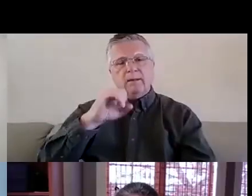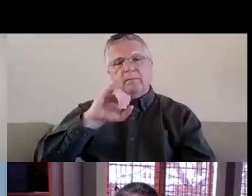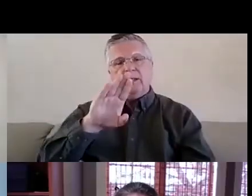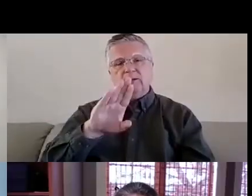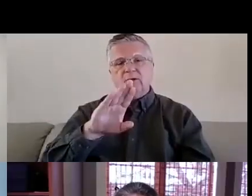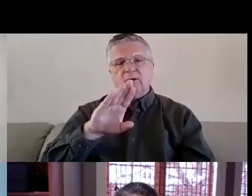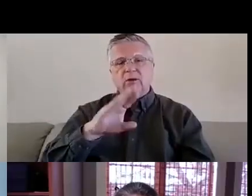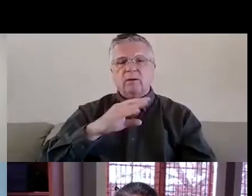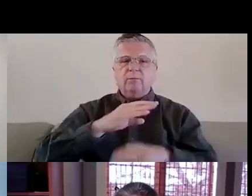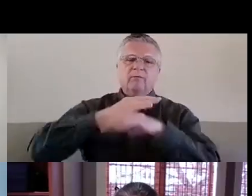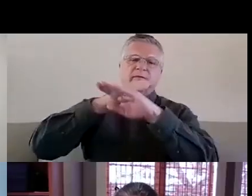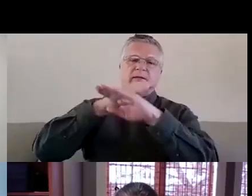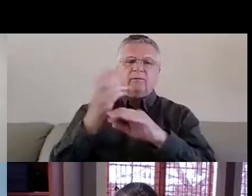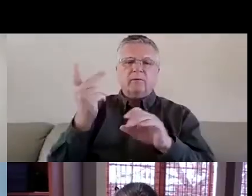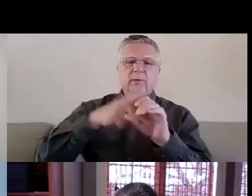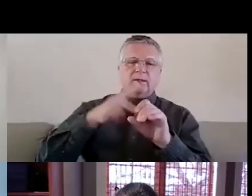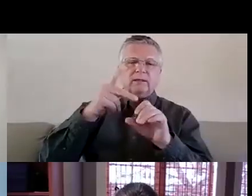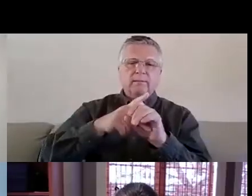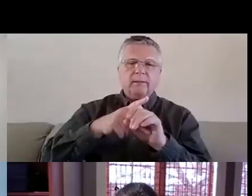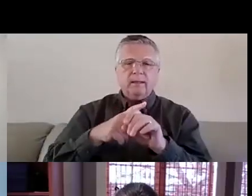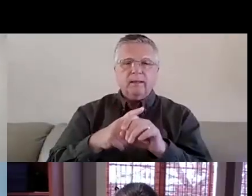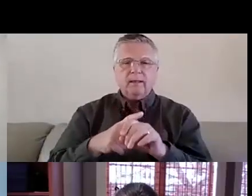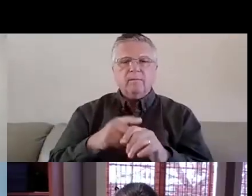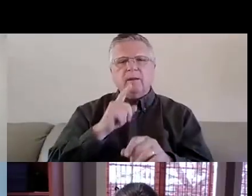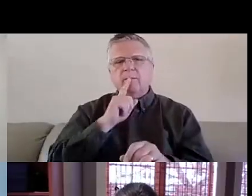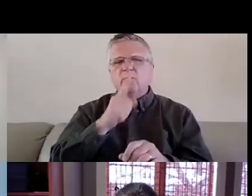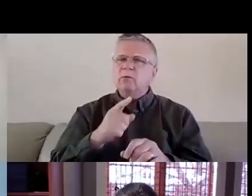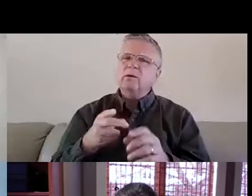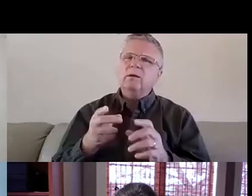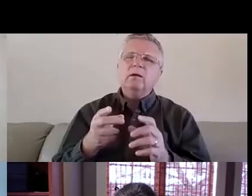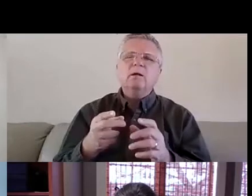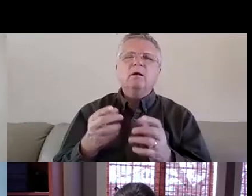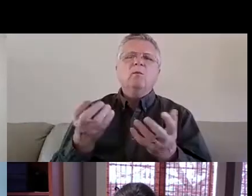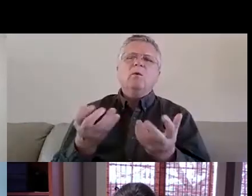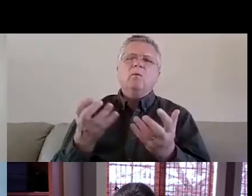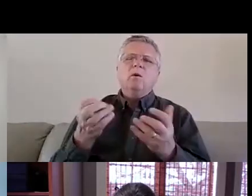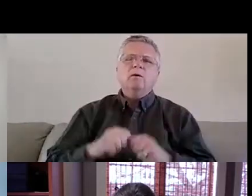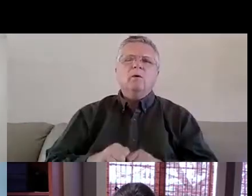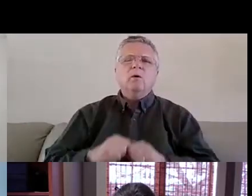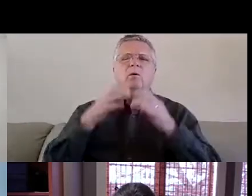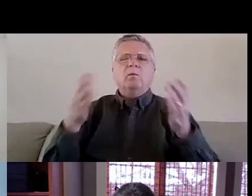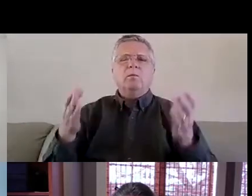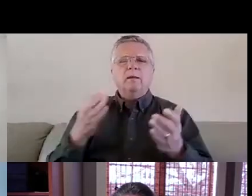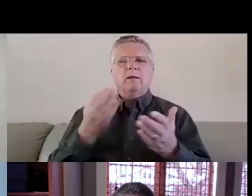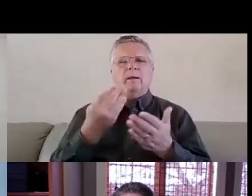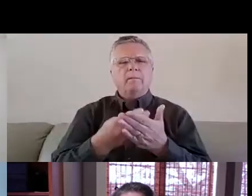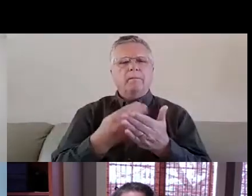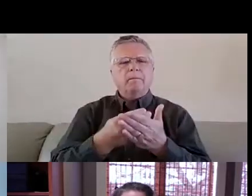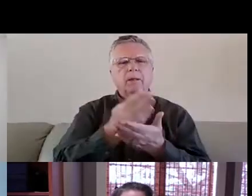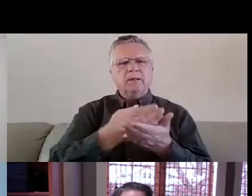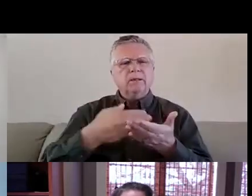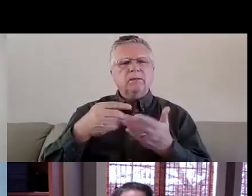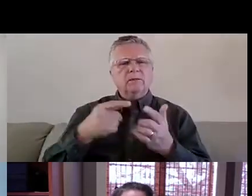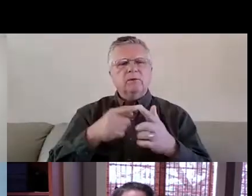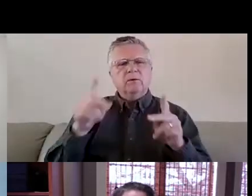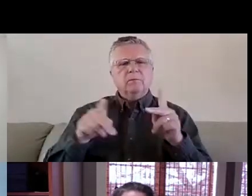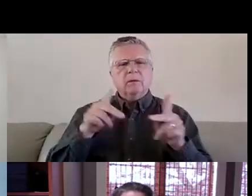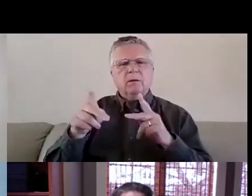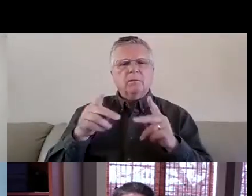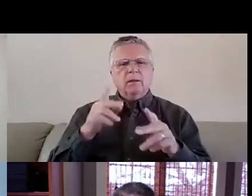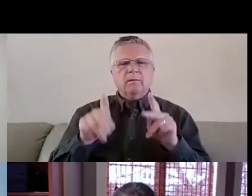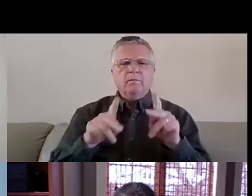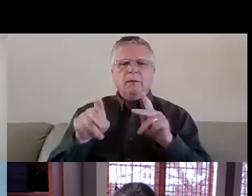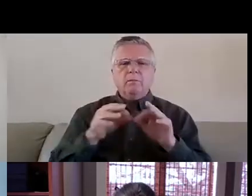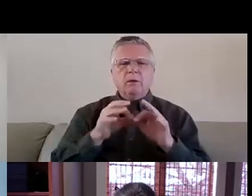participating. That's why, first off, I'm urging you to open up budget hearings to the public and public comment and to